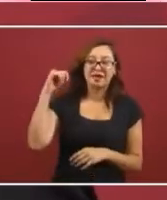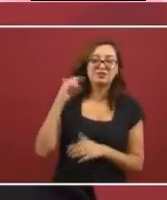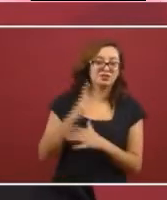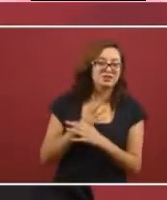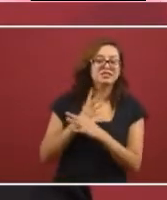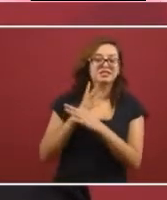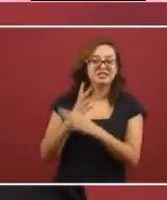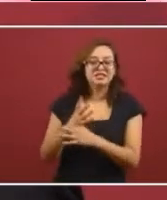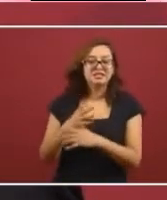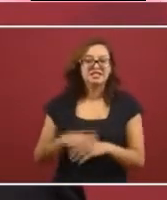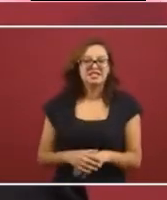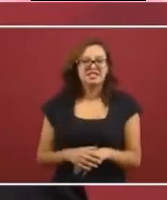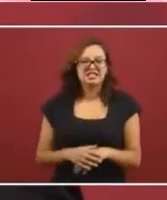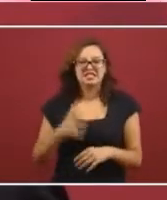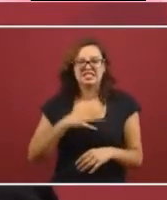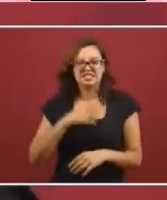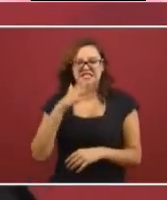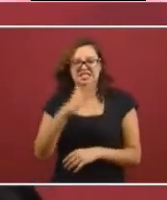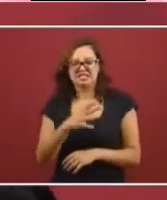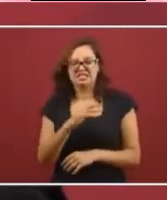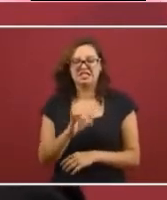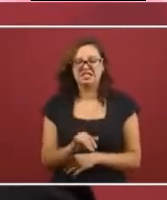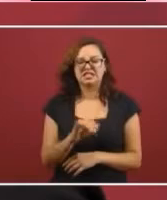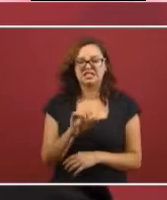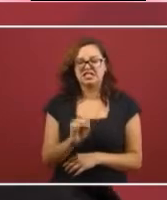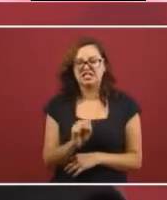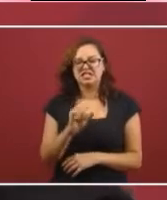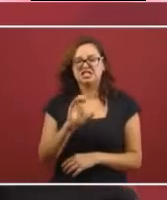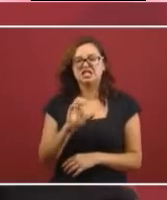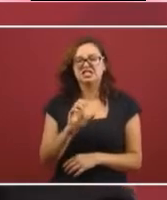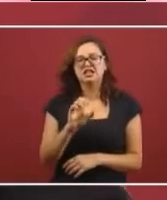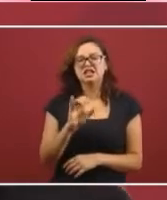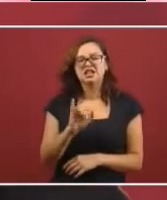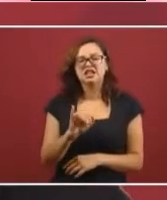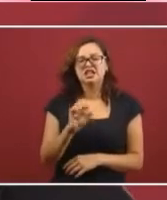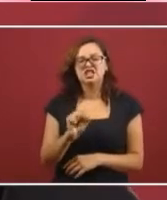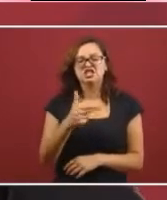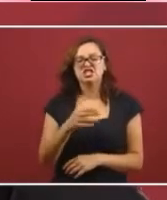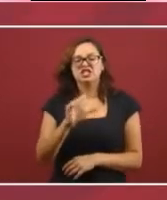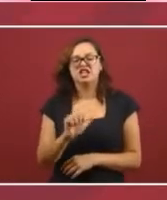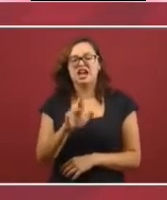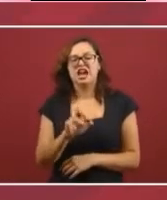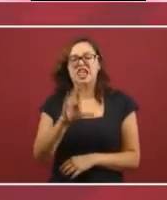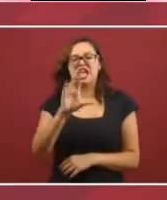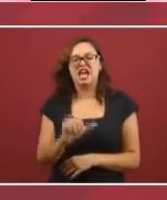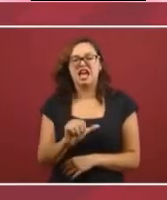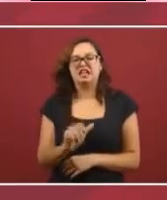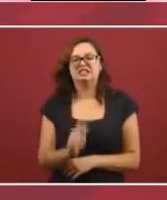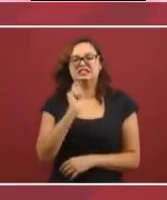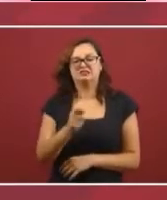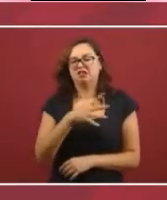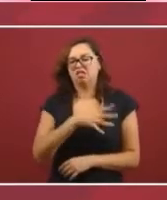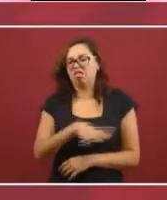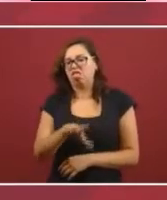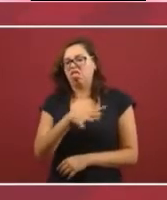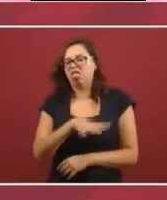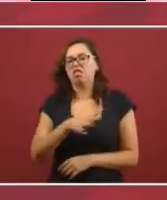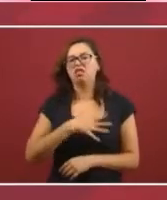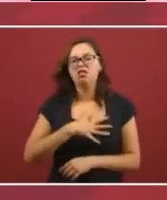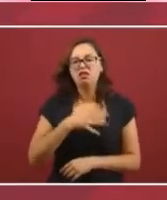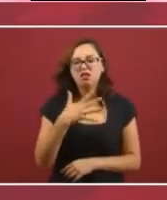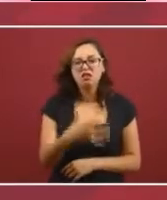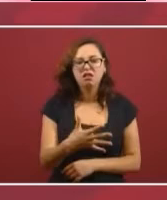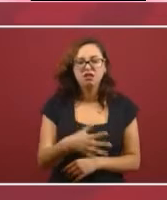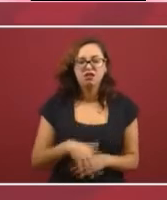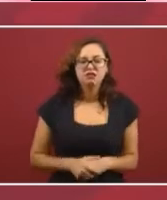in Tabasco. Ixcareca. Ixcareca. Ixcareca. Ixcareca. Which